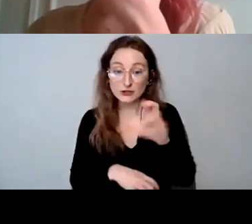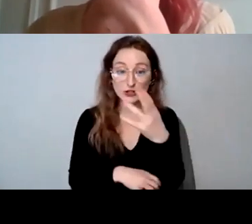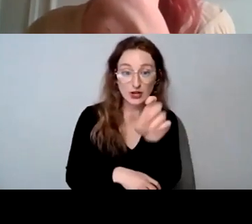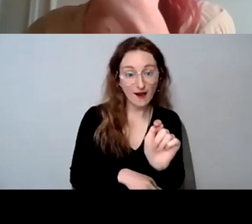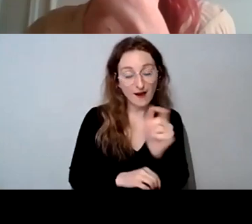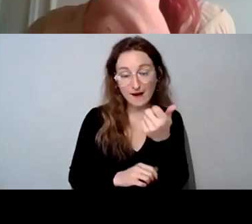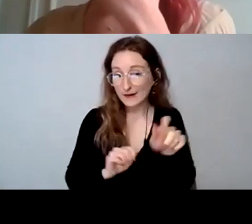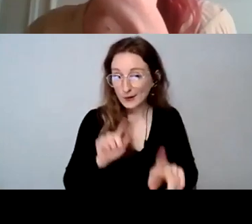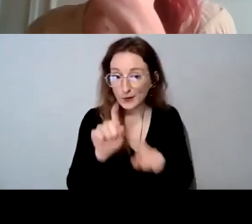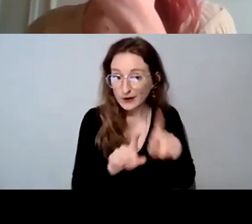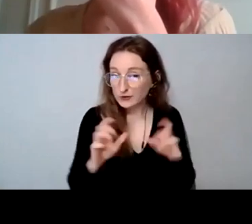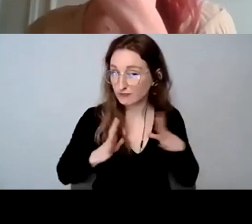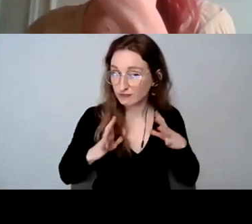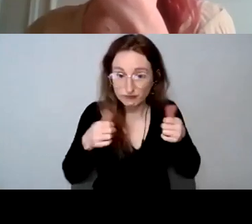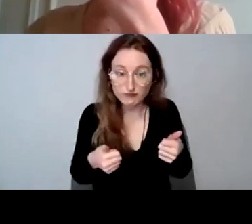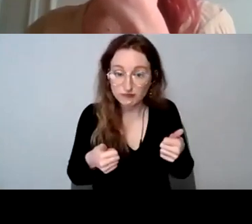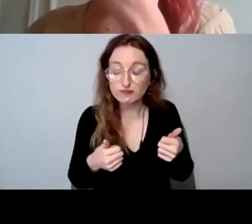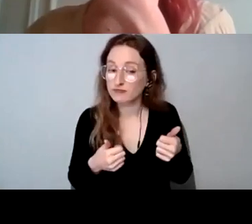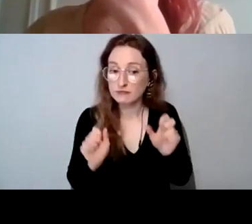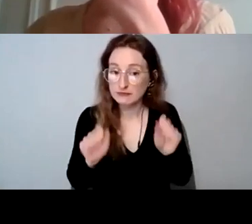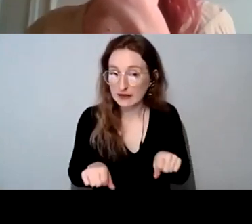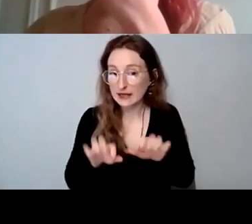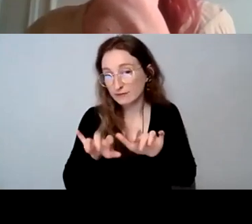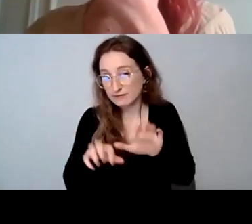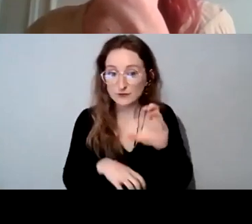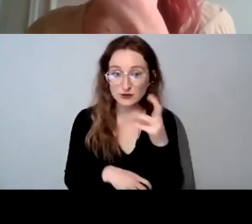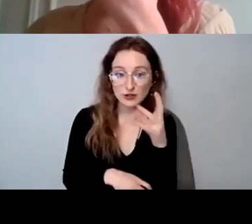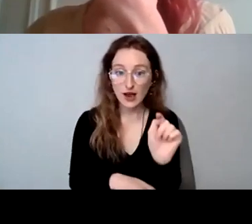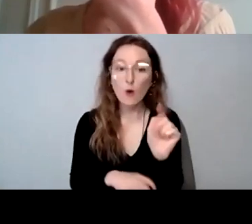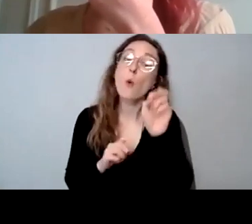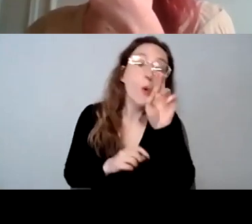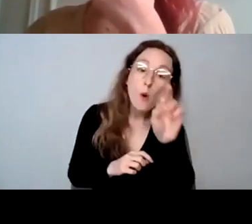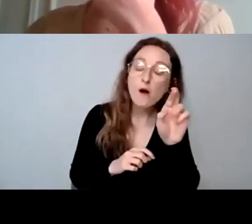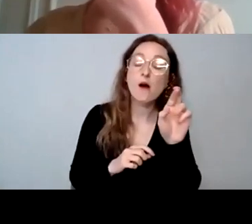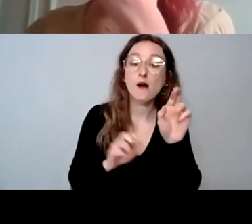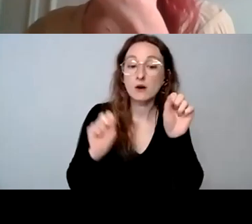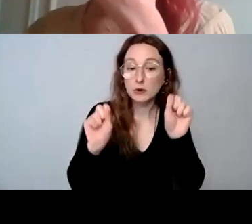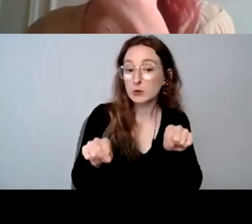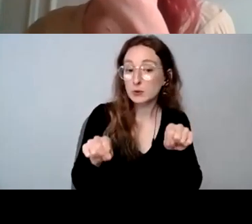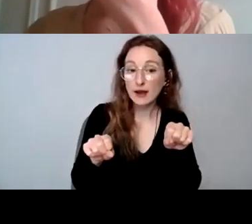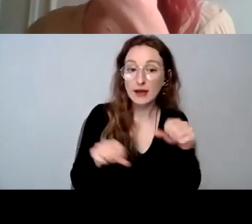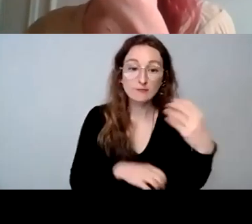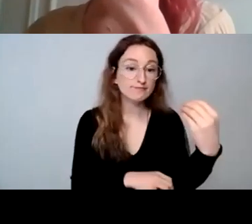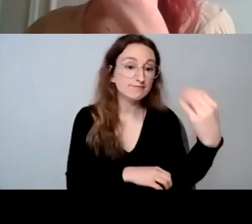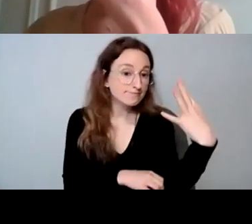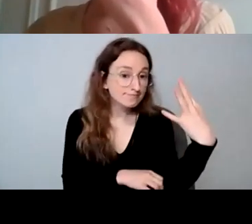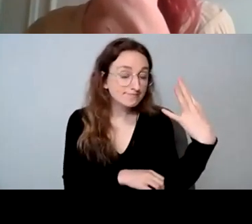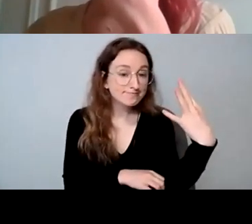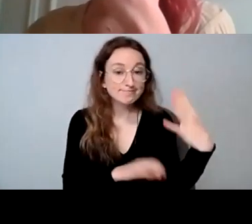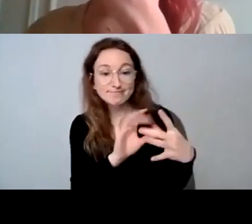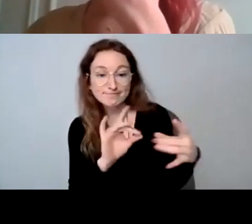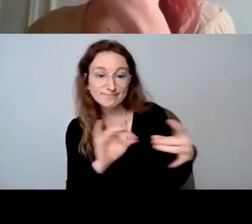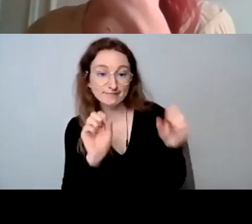is helpful for you, if that's the best way to submit your questions, or we will be keeping our eyes open